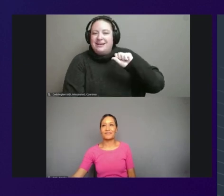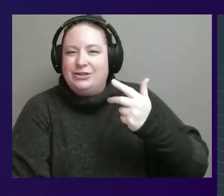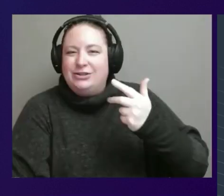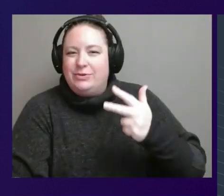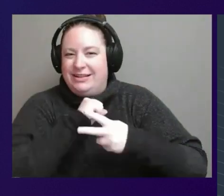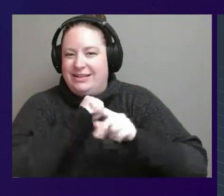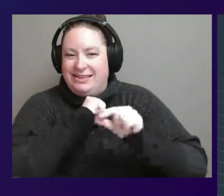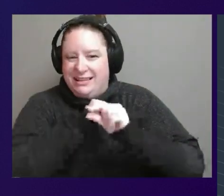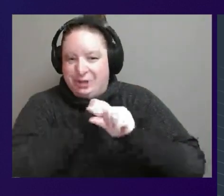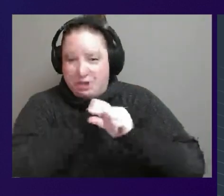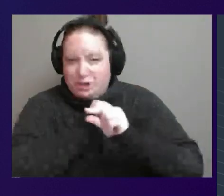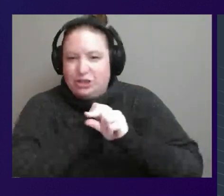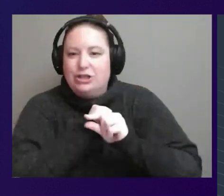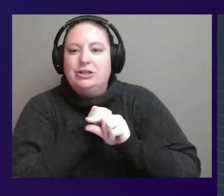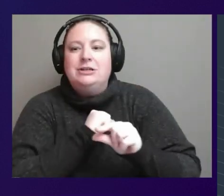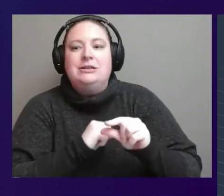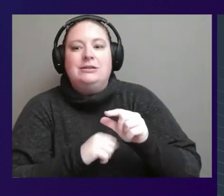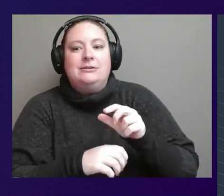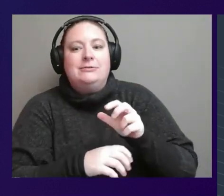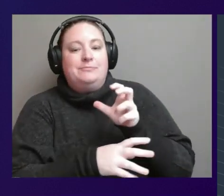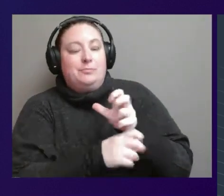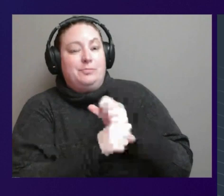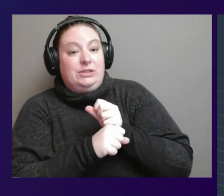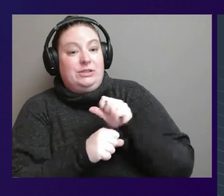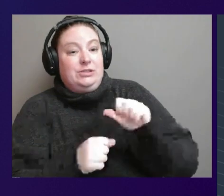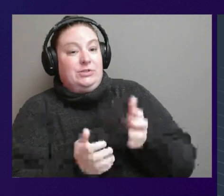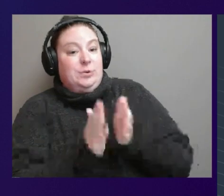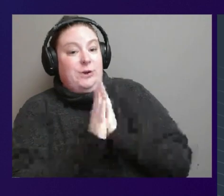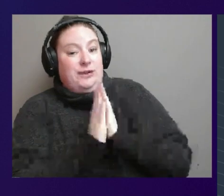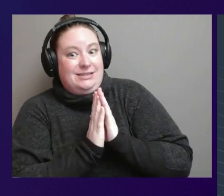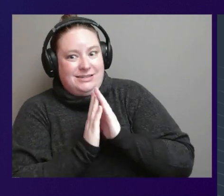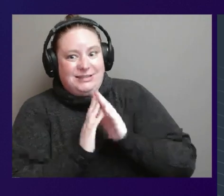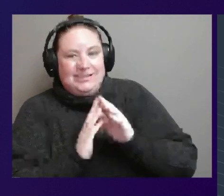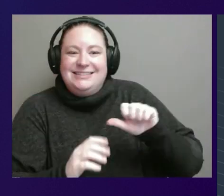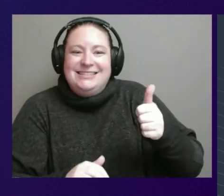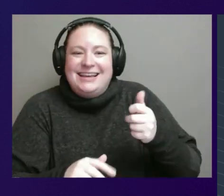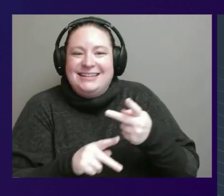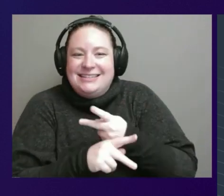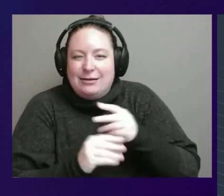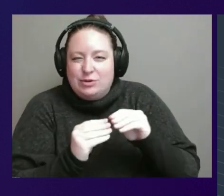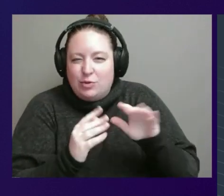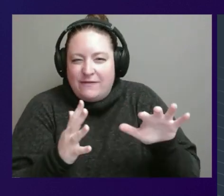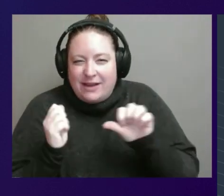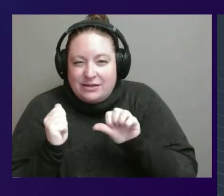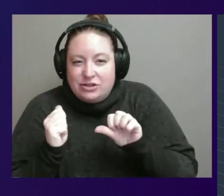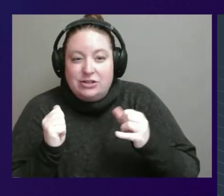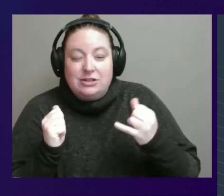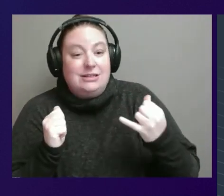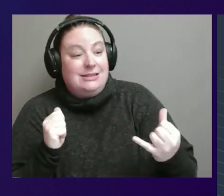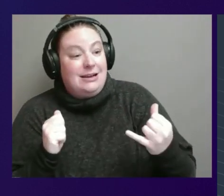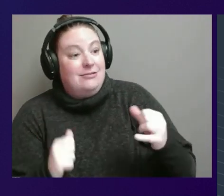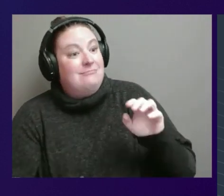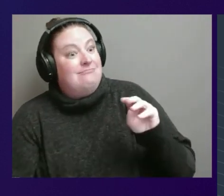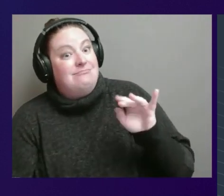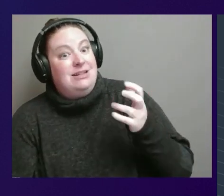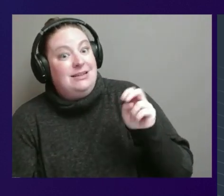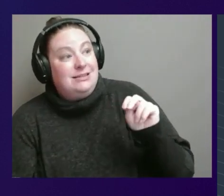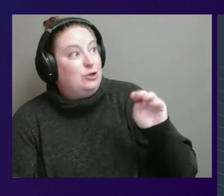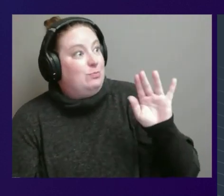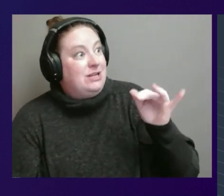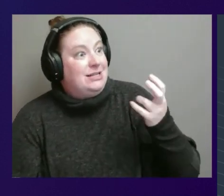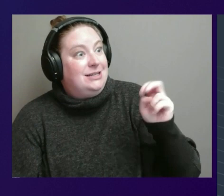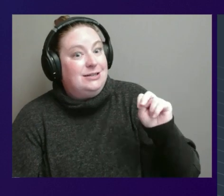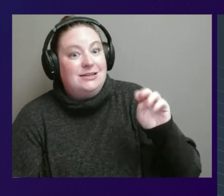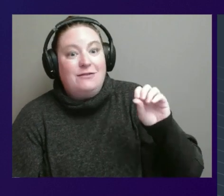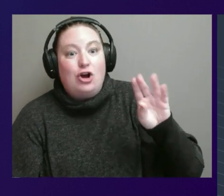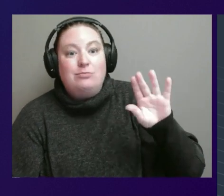by 10 times. You can now restore millions to billions of objects from S3 Glacier faster. I'm excited to